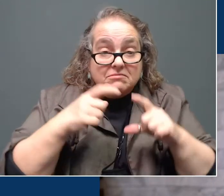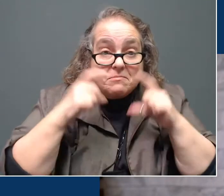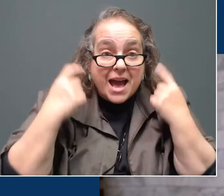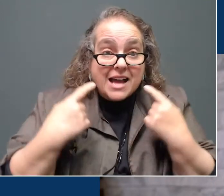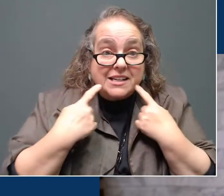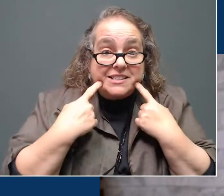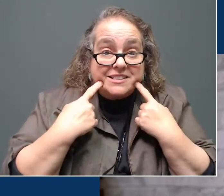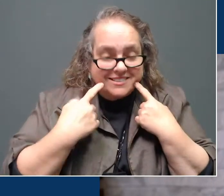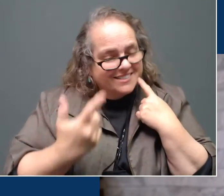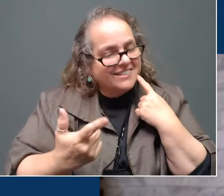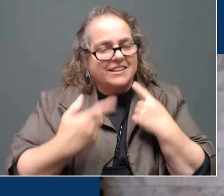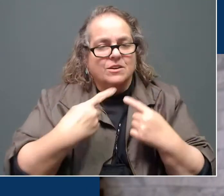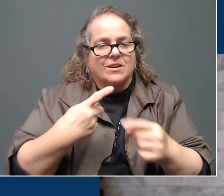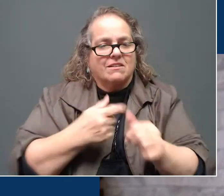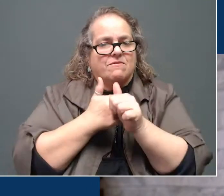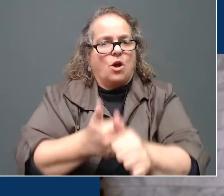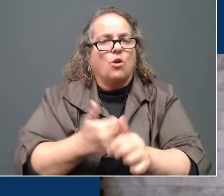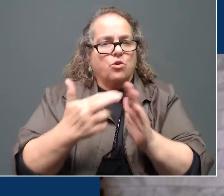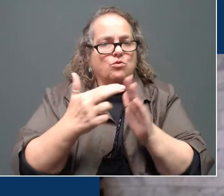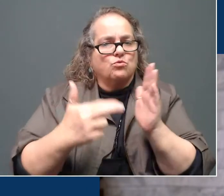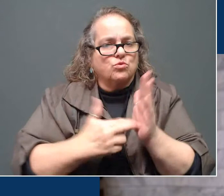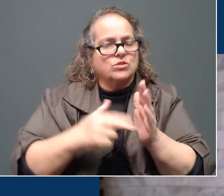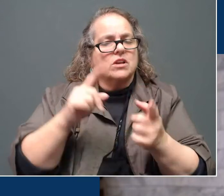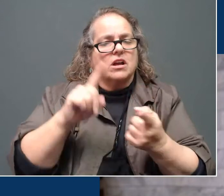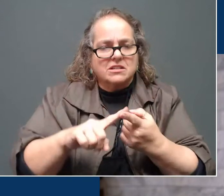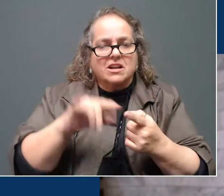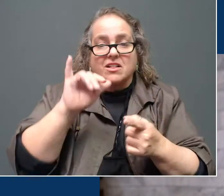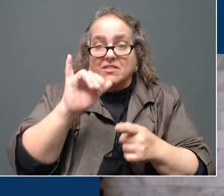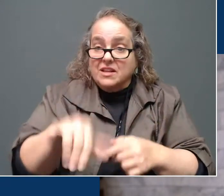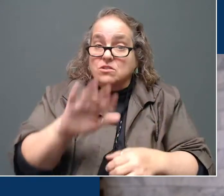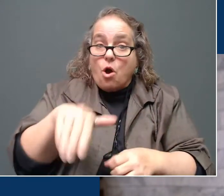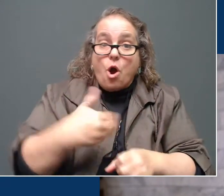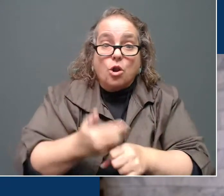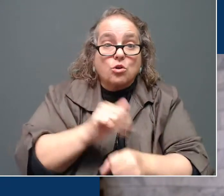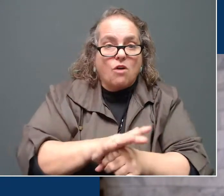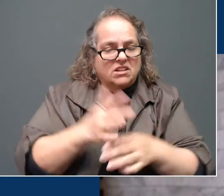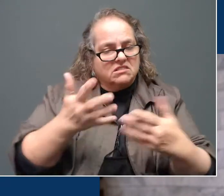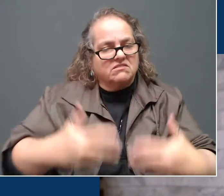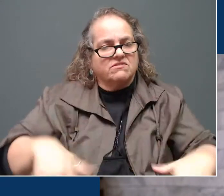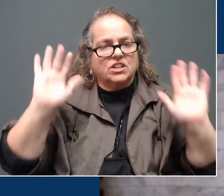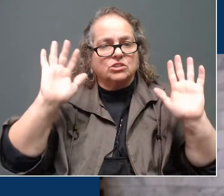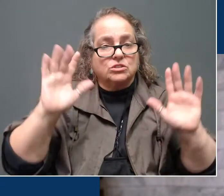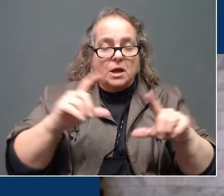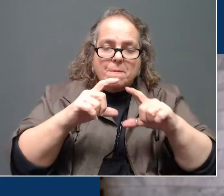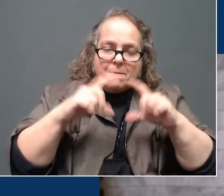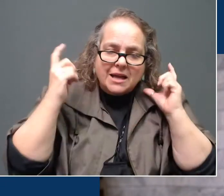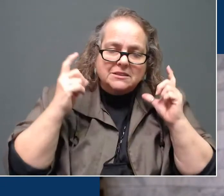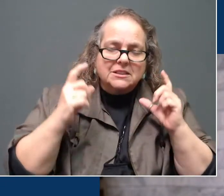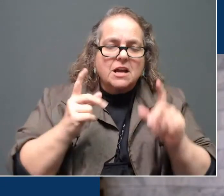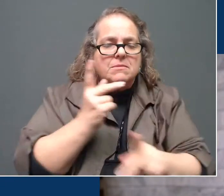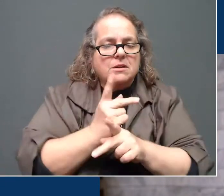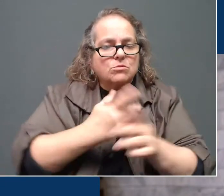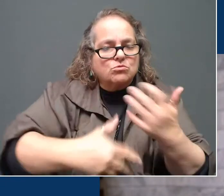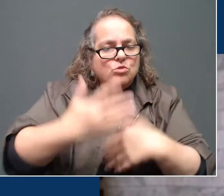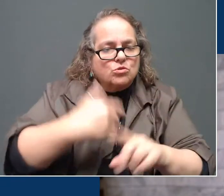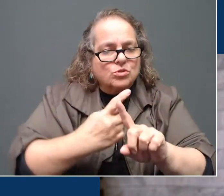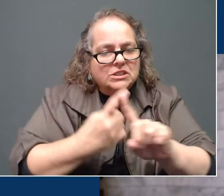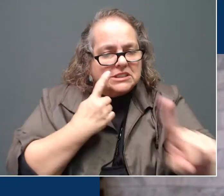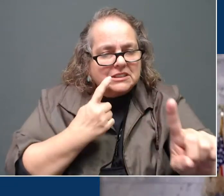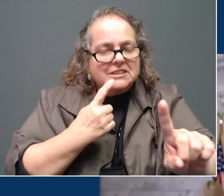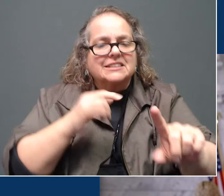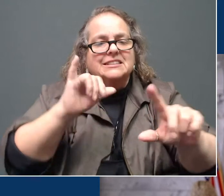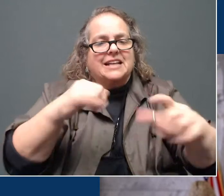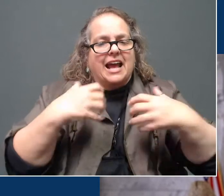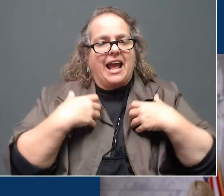keep following the rules until this pandemic is long gone. So mask up and keep social distancing and stay healthy,